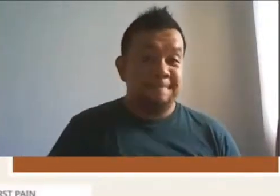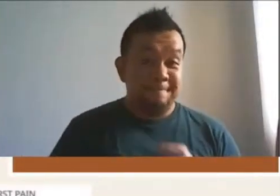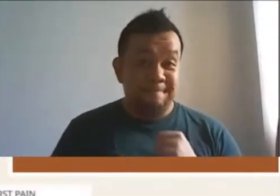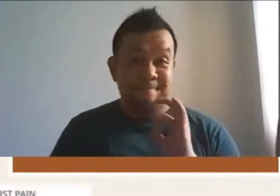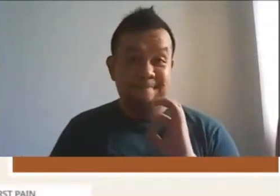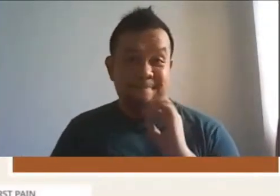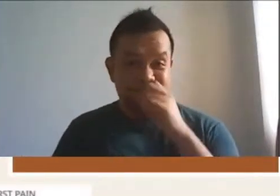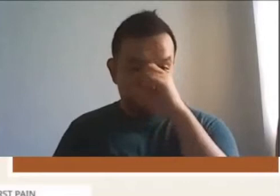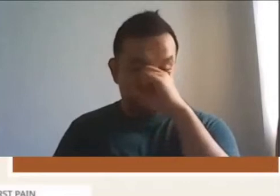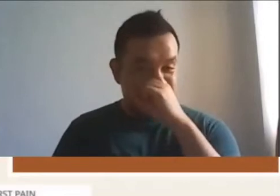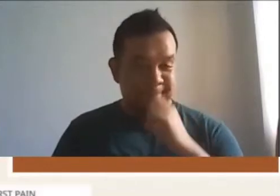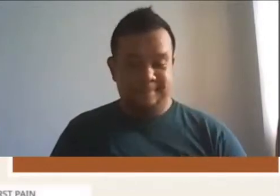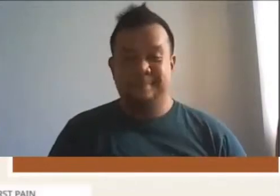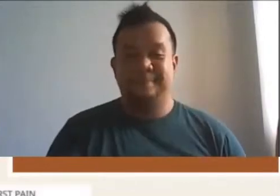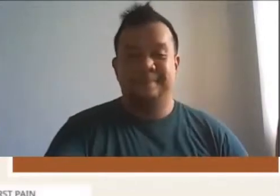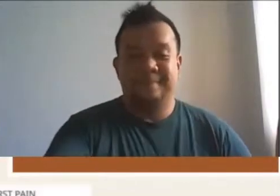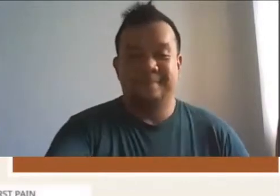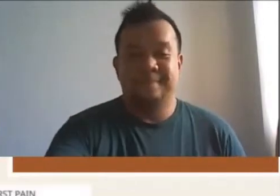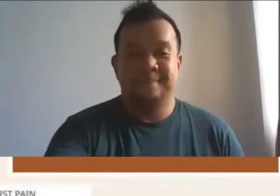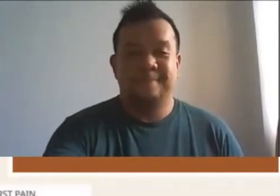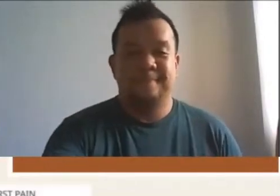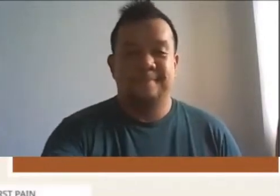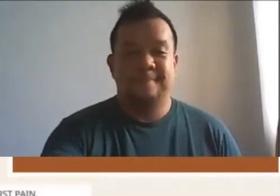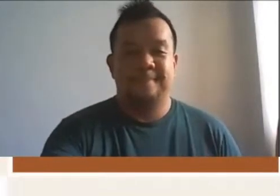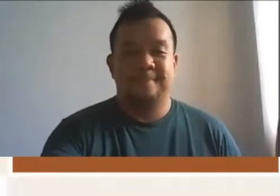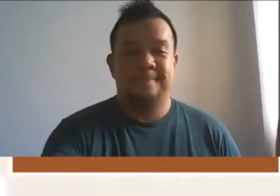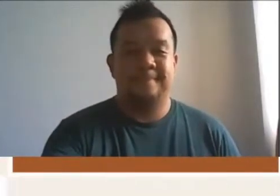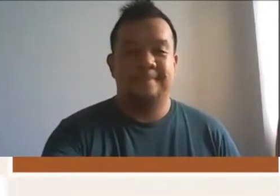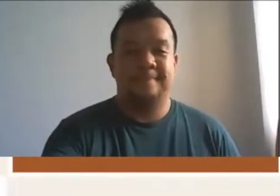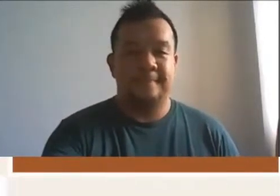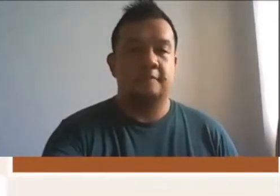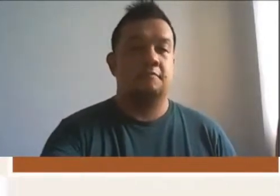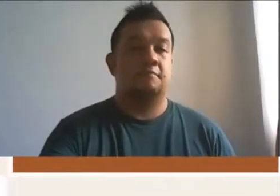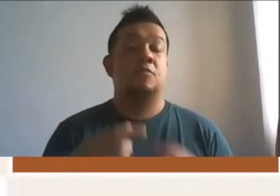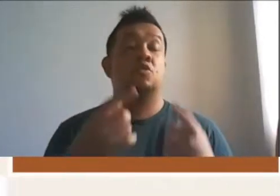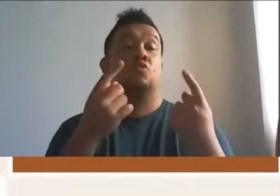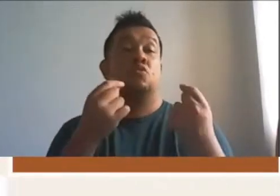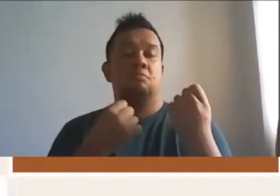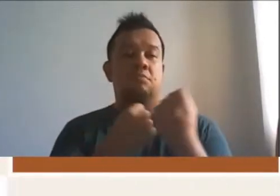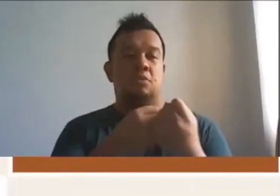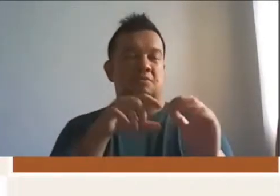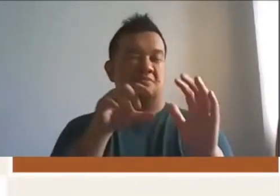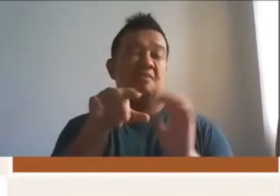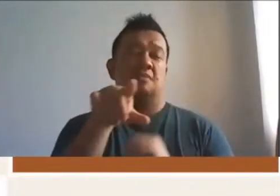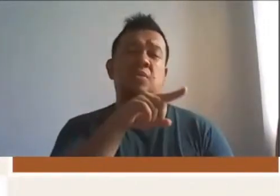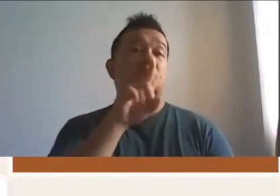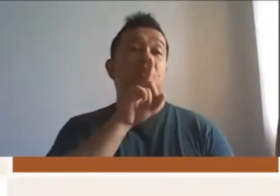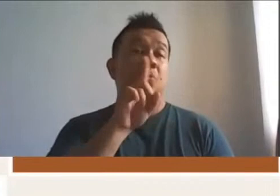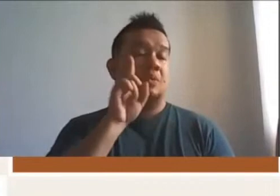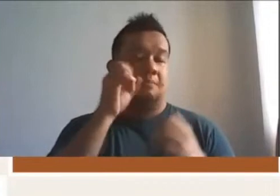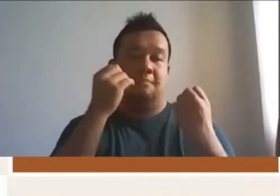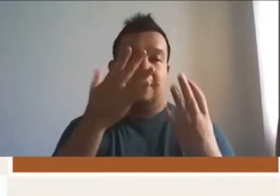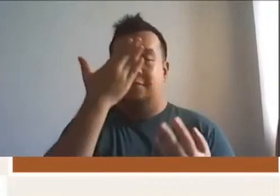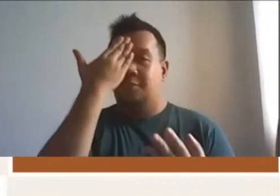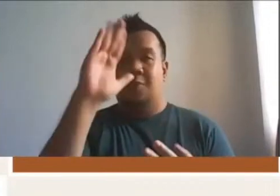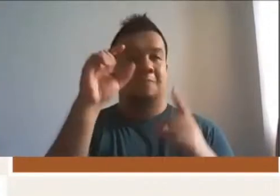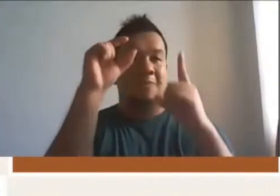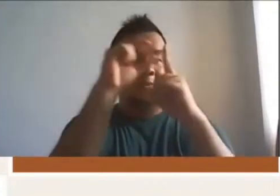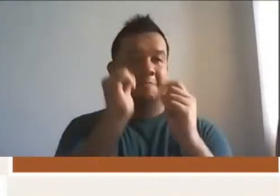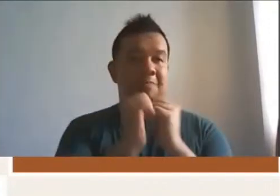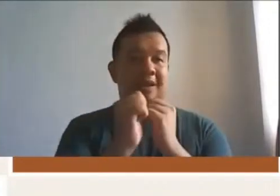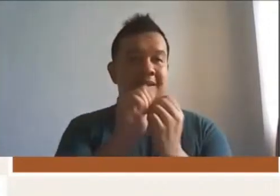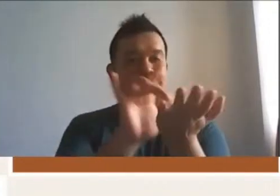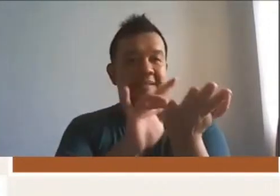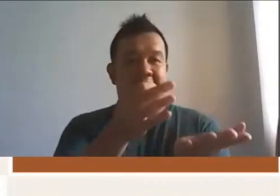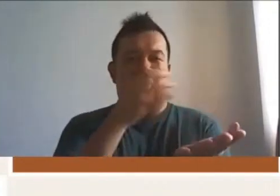You can also use pictures for medicines. For example, hindi niya alam yun or hindi siya familiar doon, you